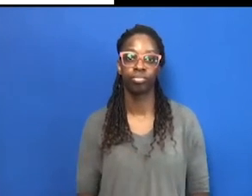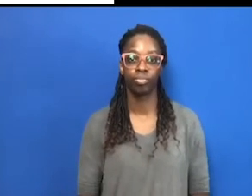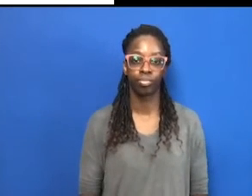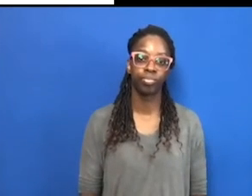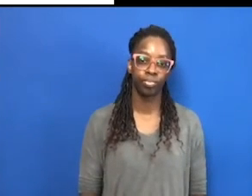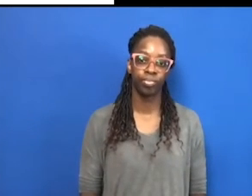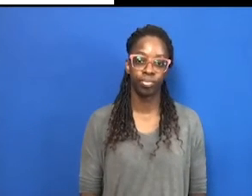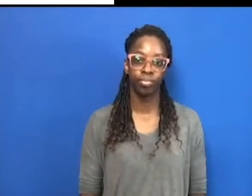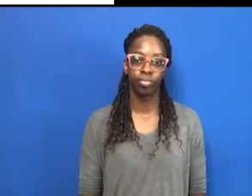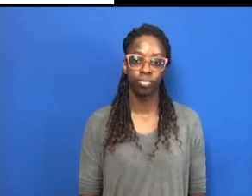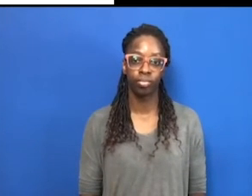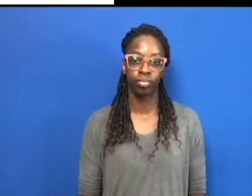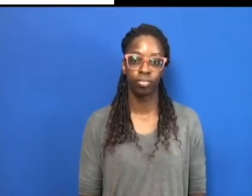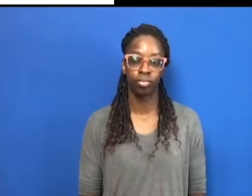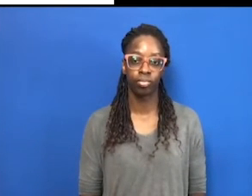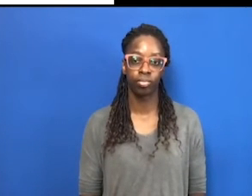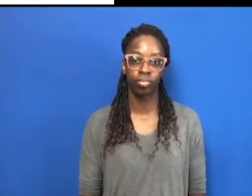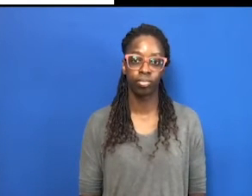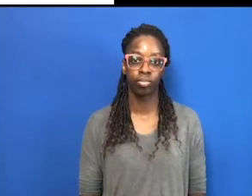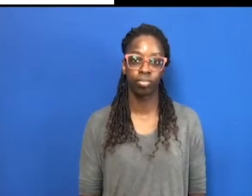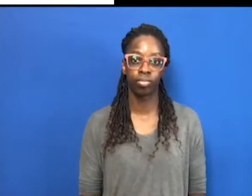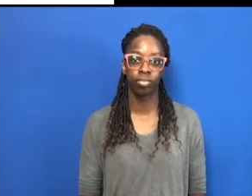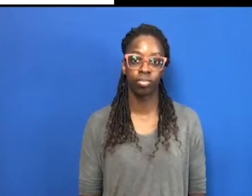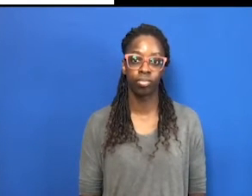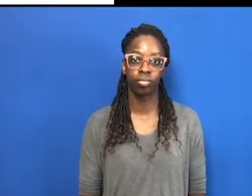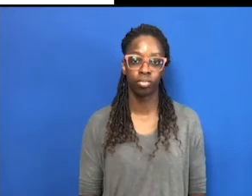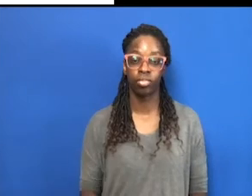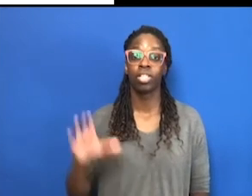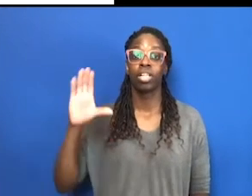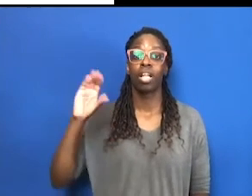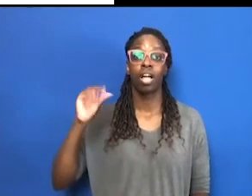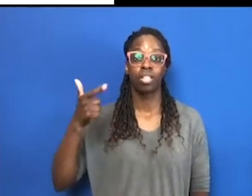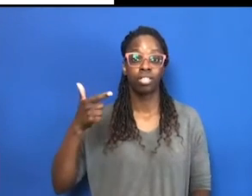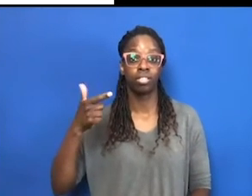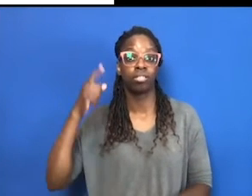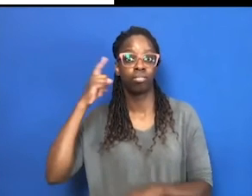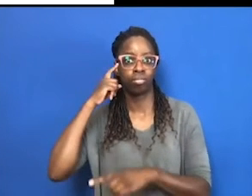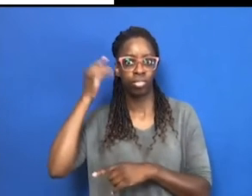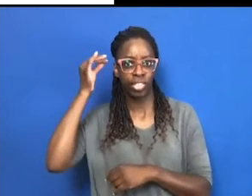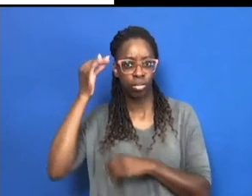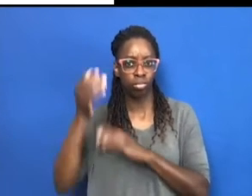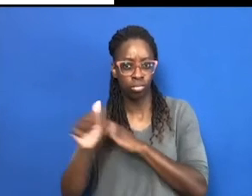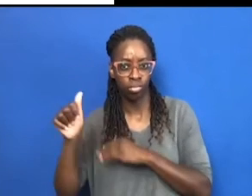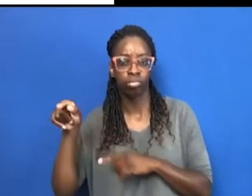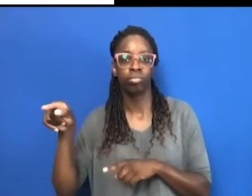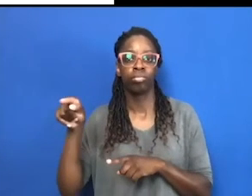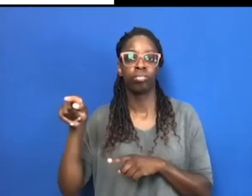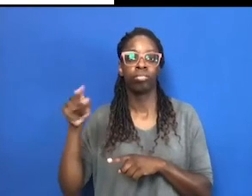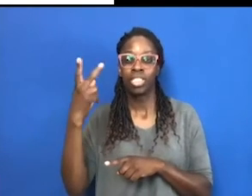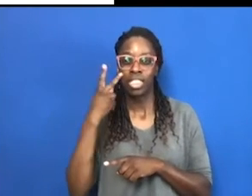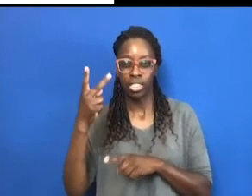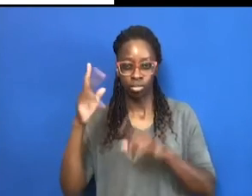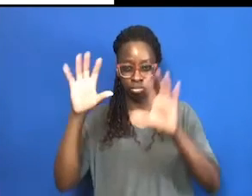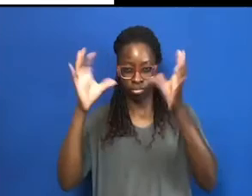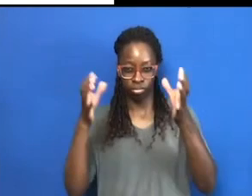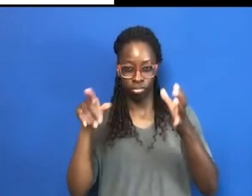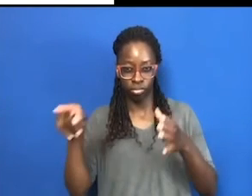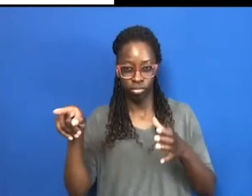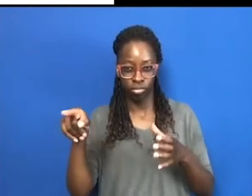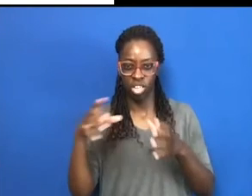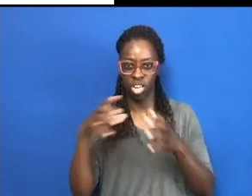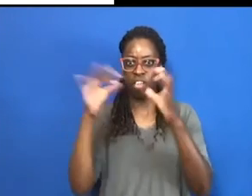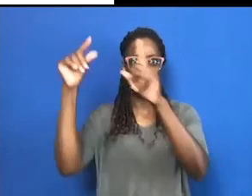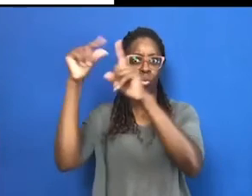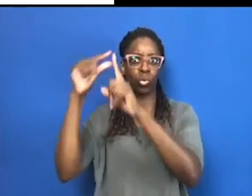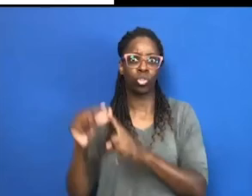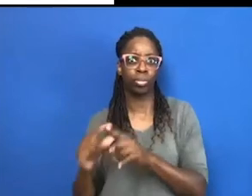So in the cognition domain, as you can see, contained the greatest proportion of indicators for each STEMIE code and the